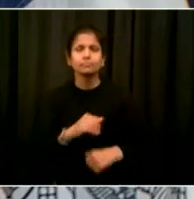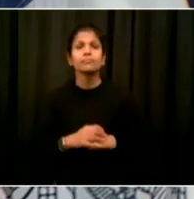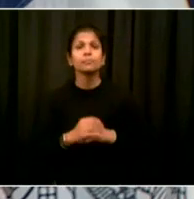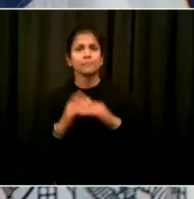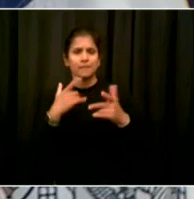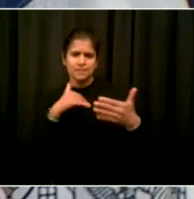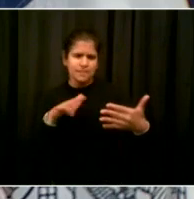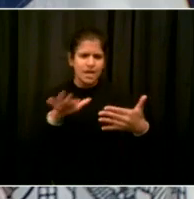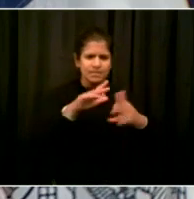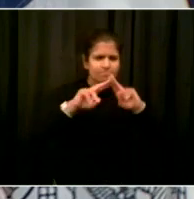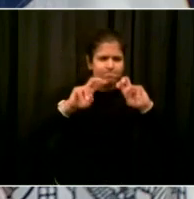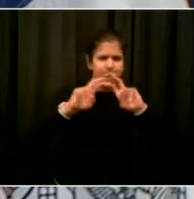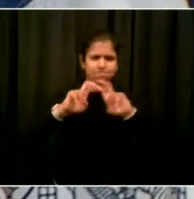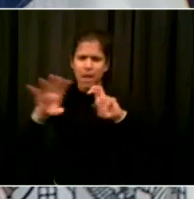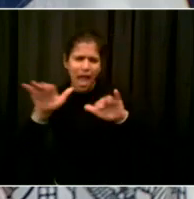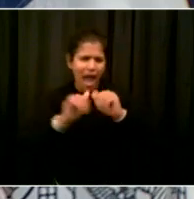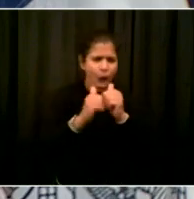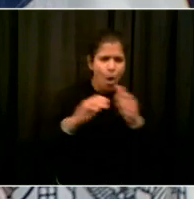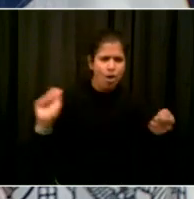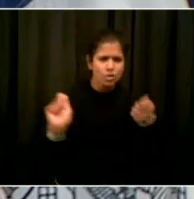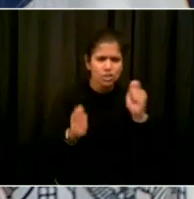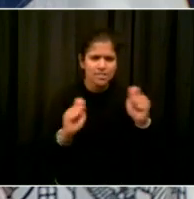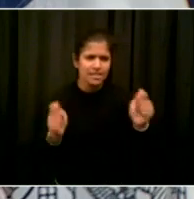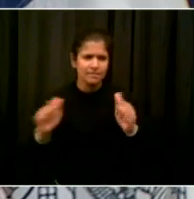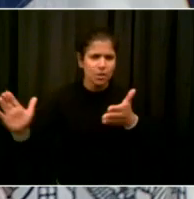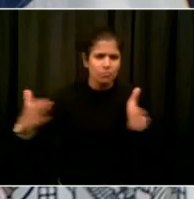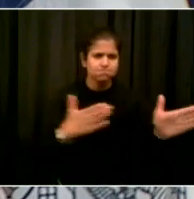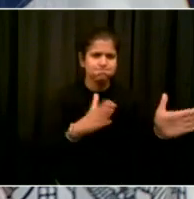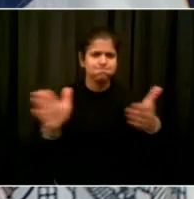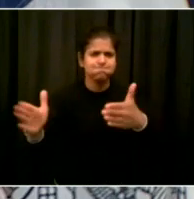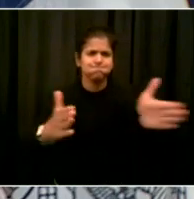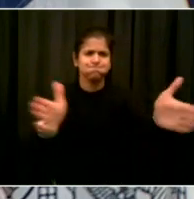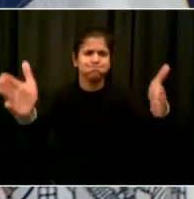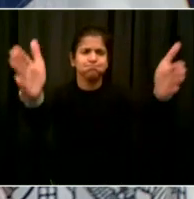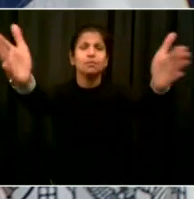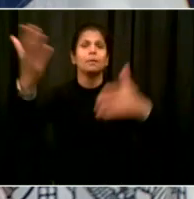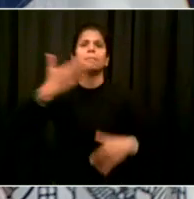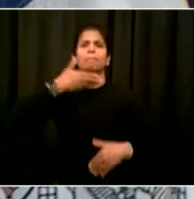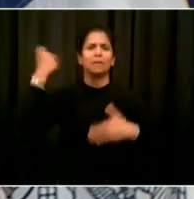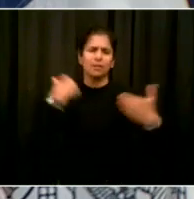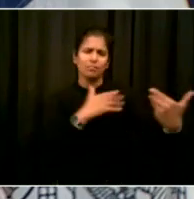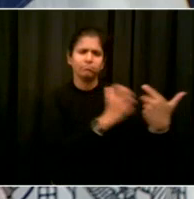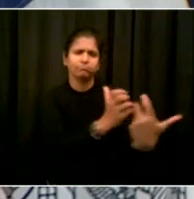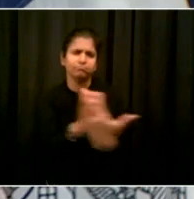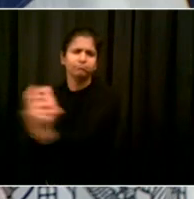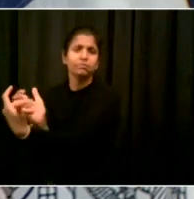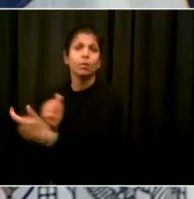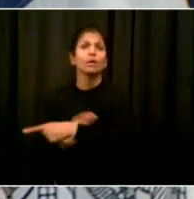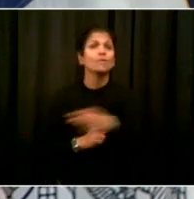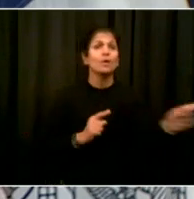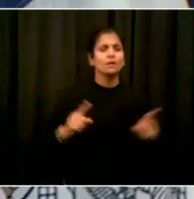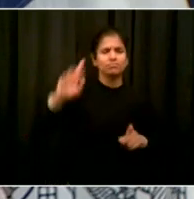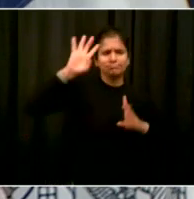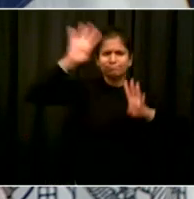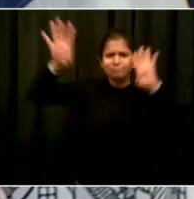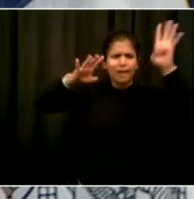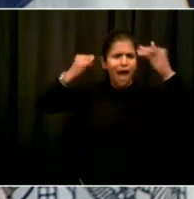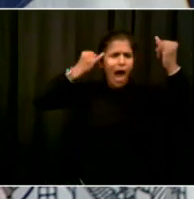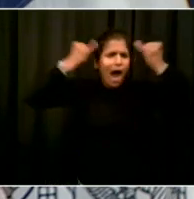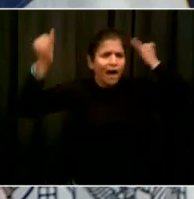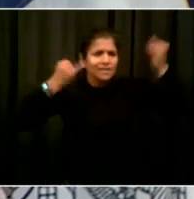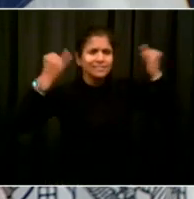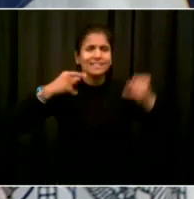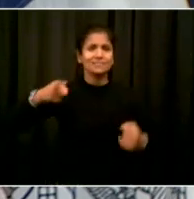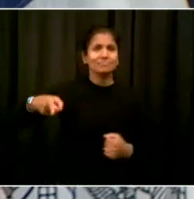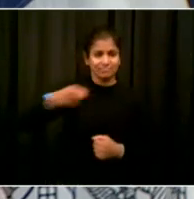evolving. That's our greatness, our ability to improve, evolve, innovate. That's who we are. So here we have the largest police